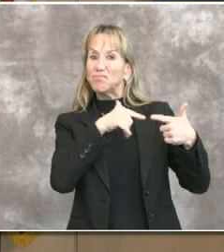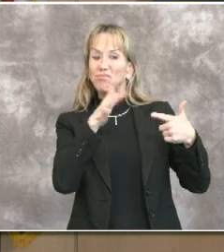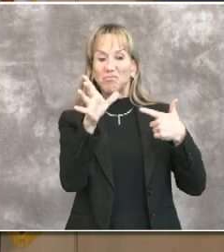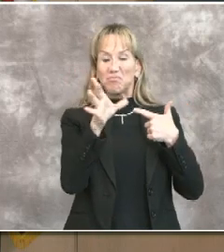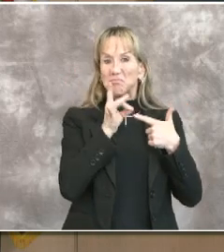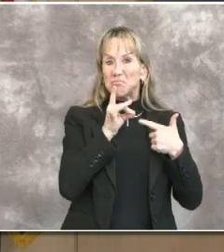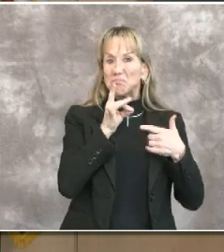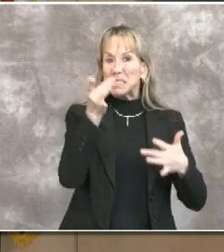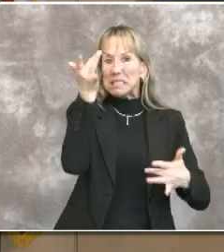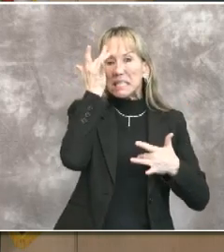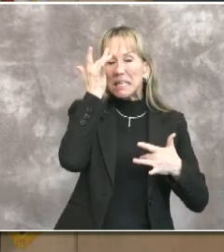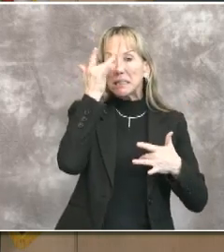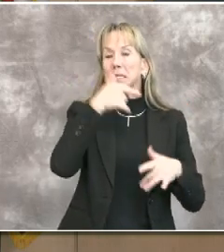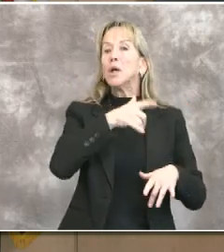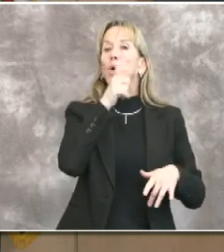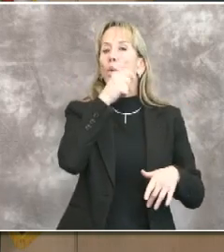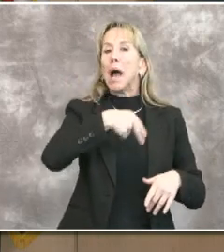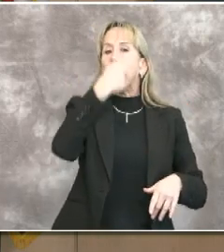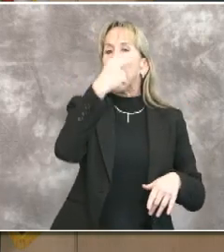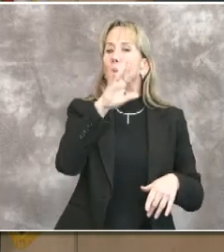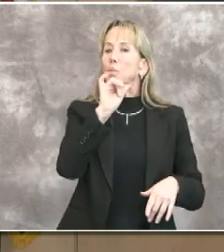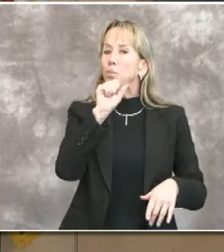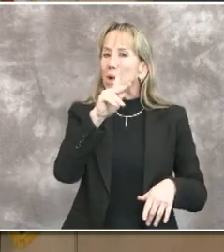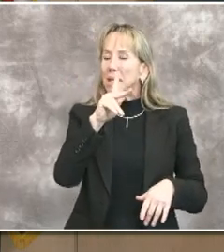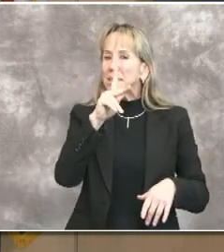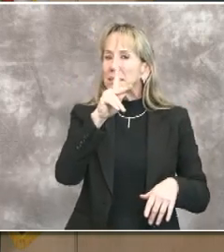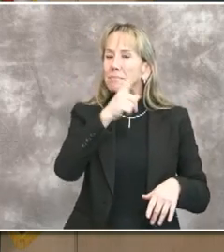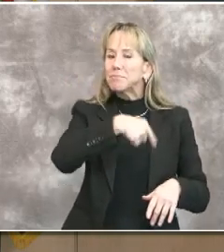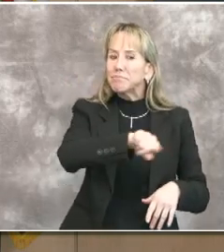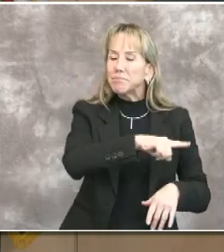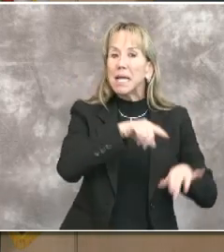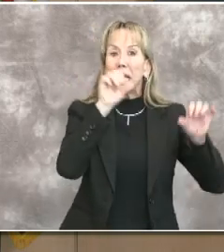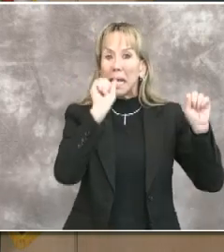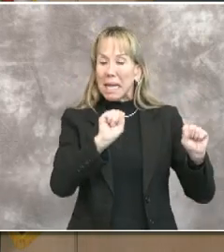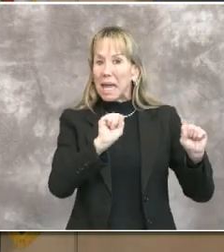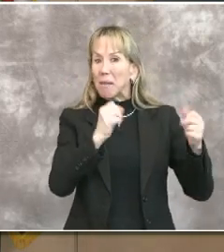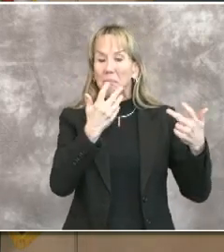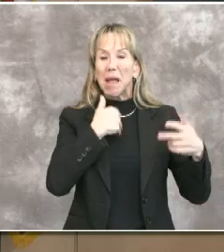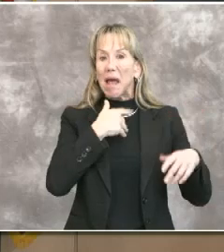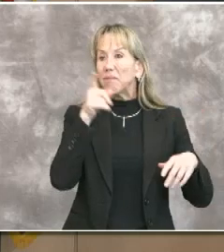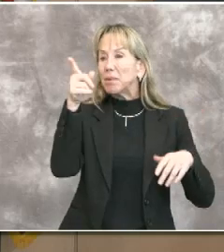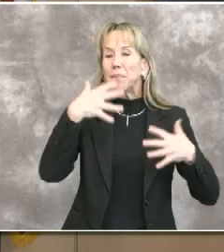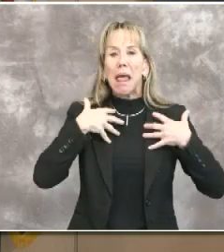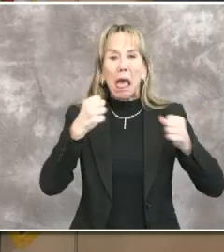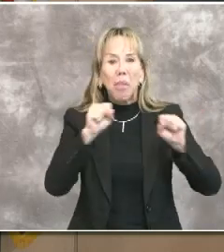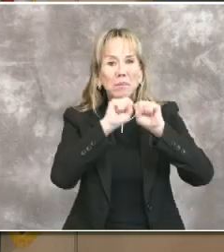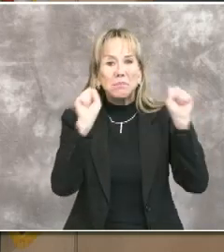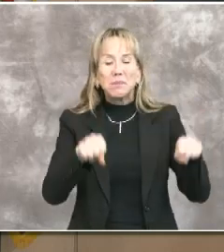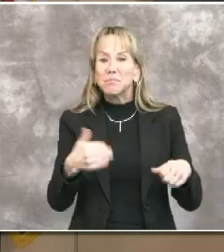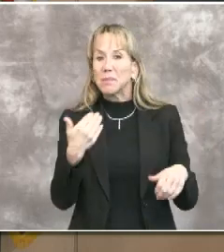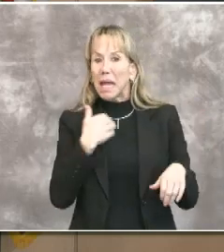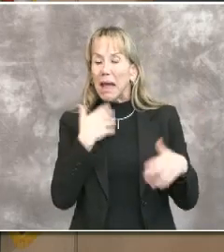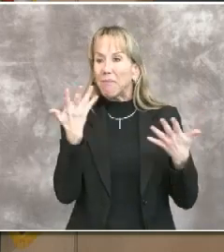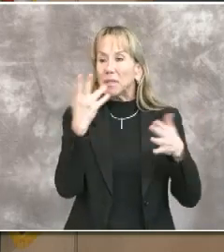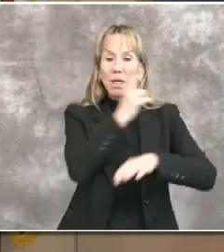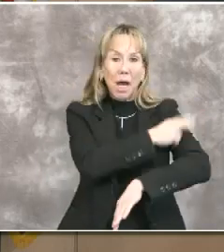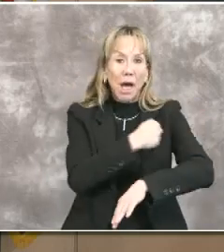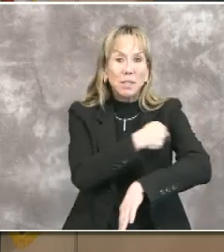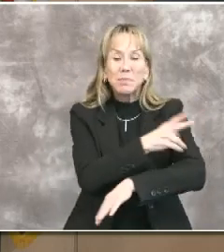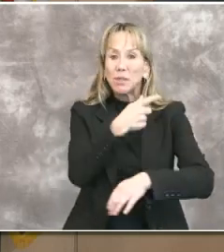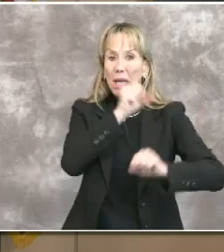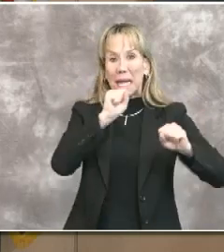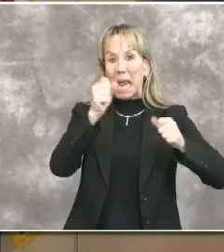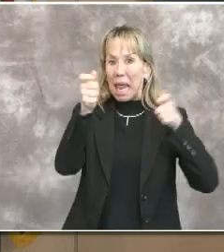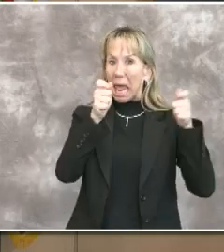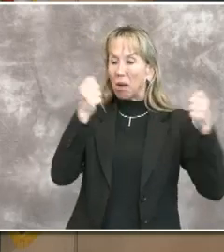severe COVID-19. 3rd, the ability of hospitals and health systems to handle surges.